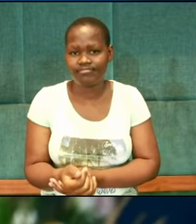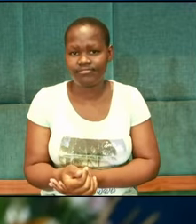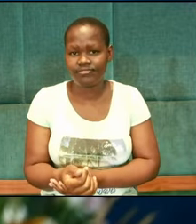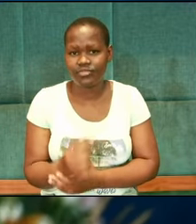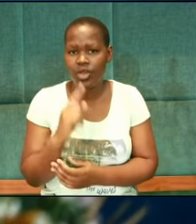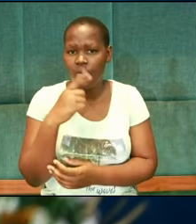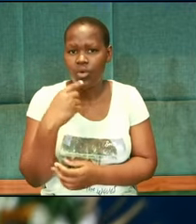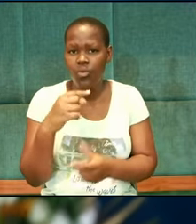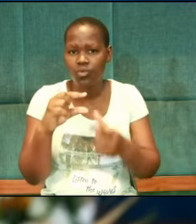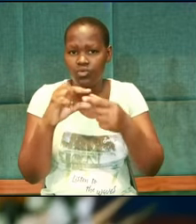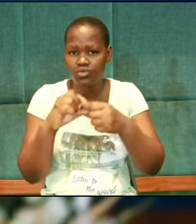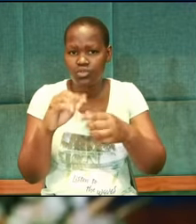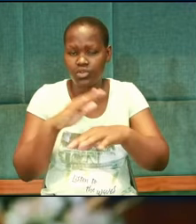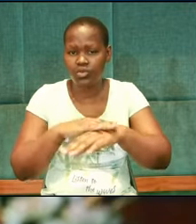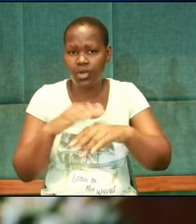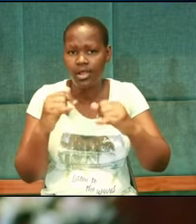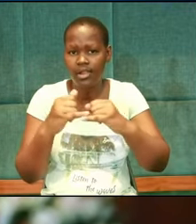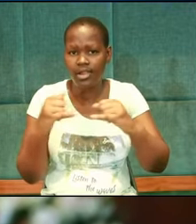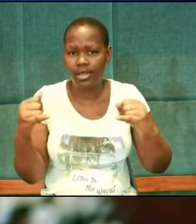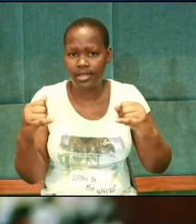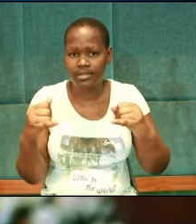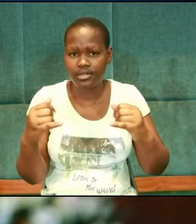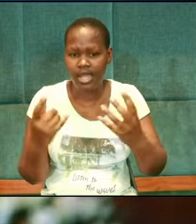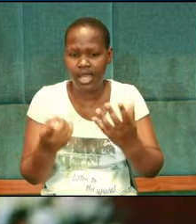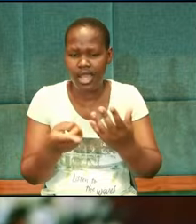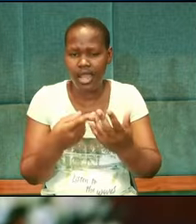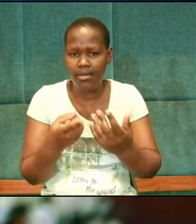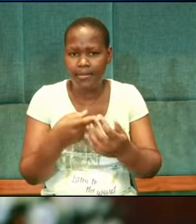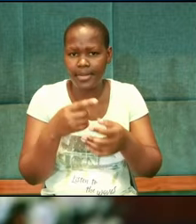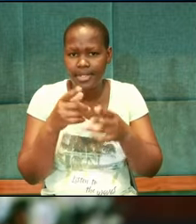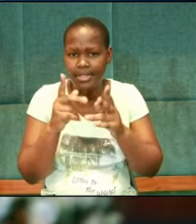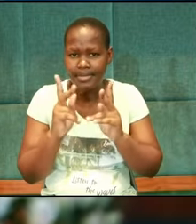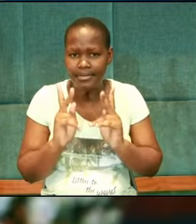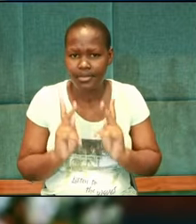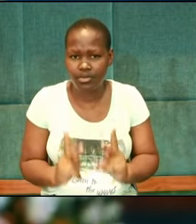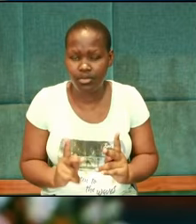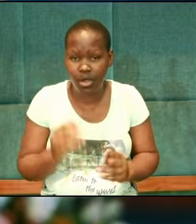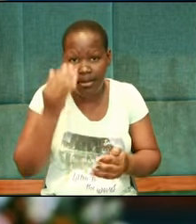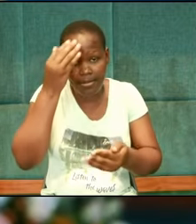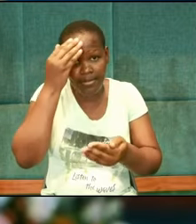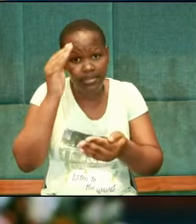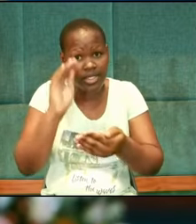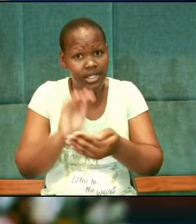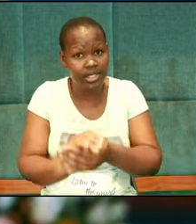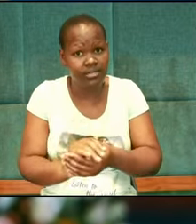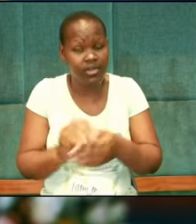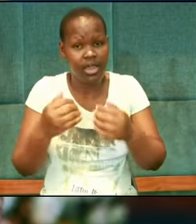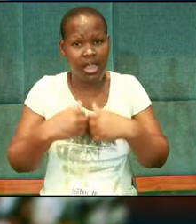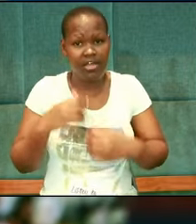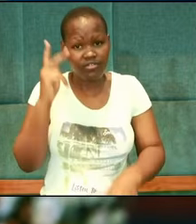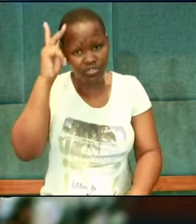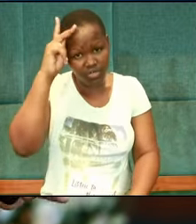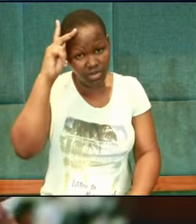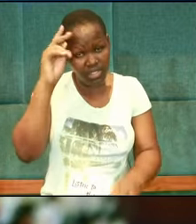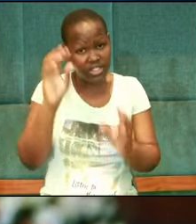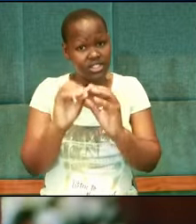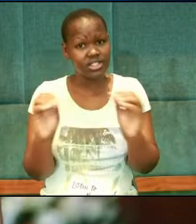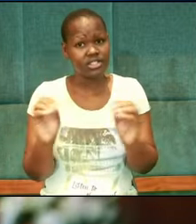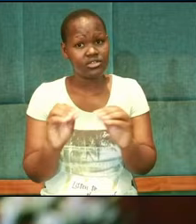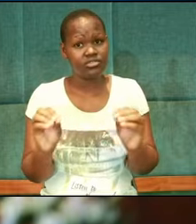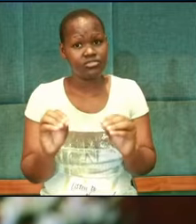Those of you joining online, how many persons online believe they lack knowledge? Just